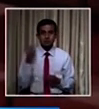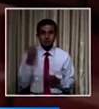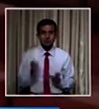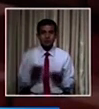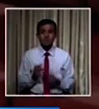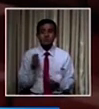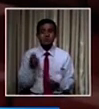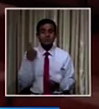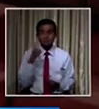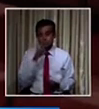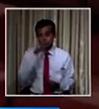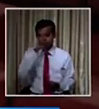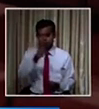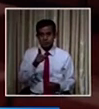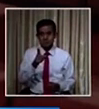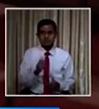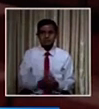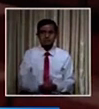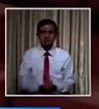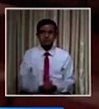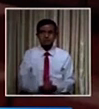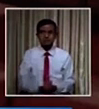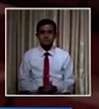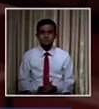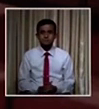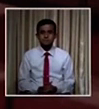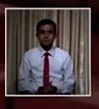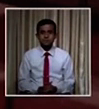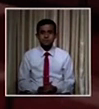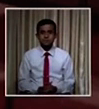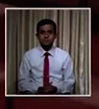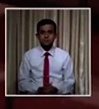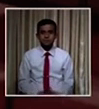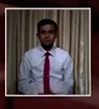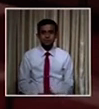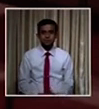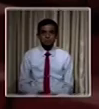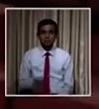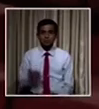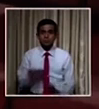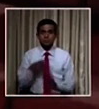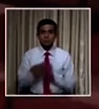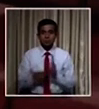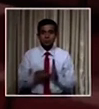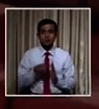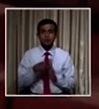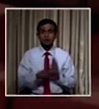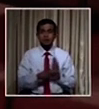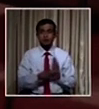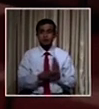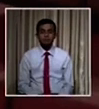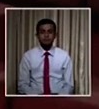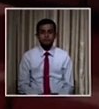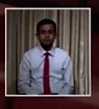a different kind of promise that is being made to the country here domestically. While to the world you